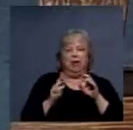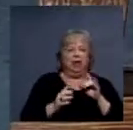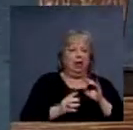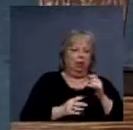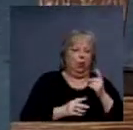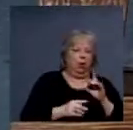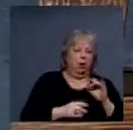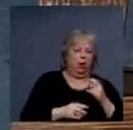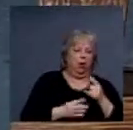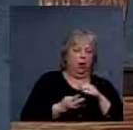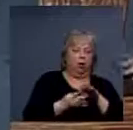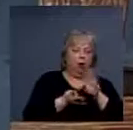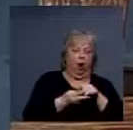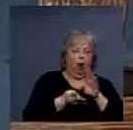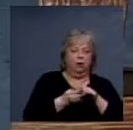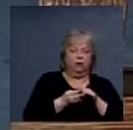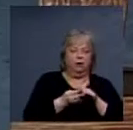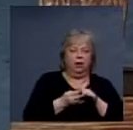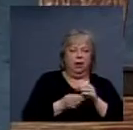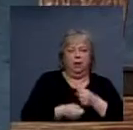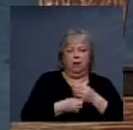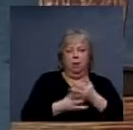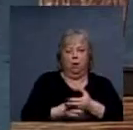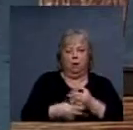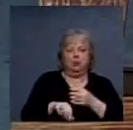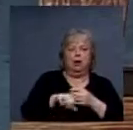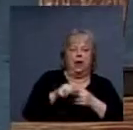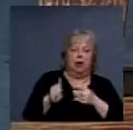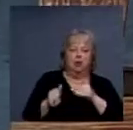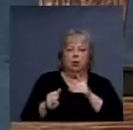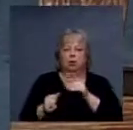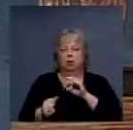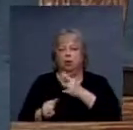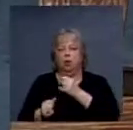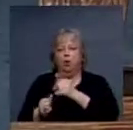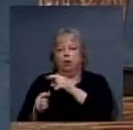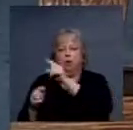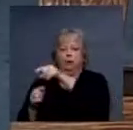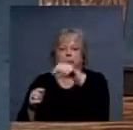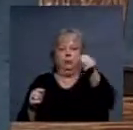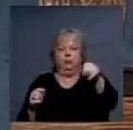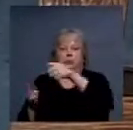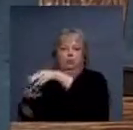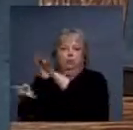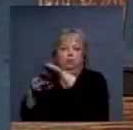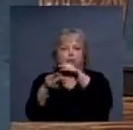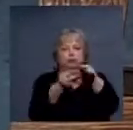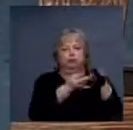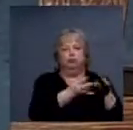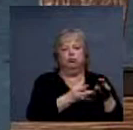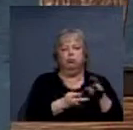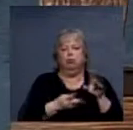one dog barks, you know, it causes other dogs in the neighborhood to bark. But